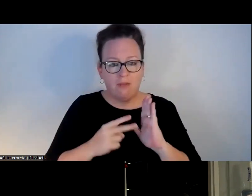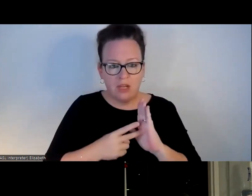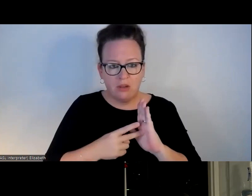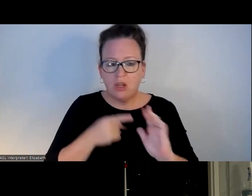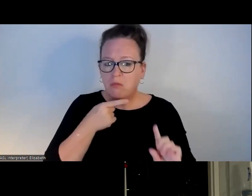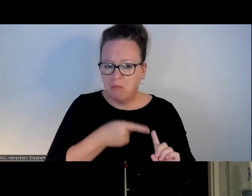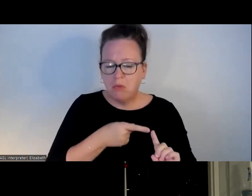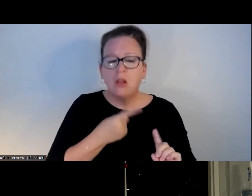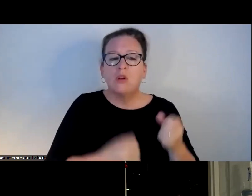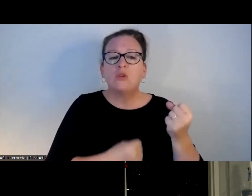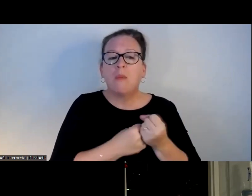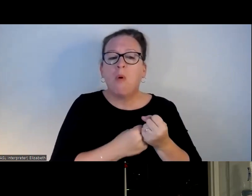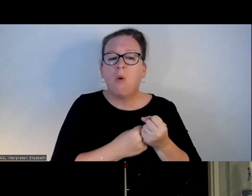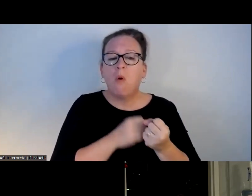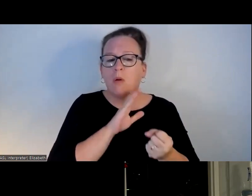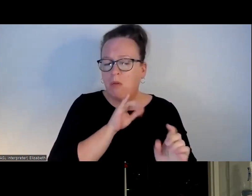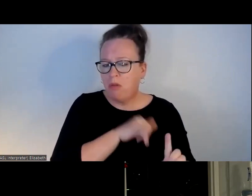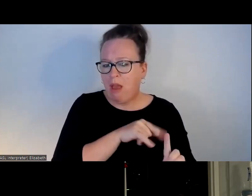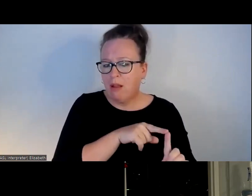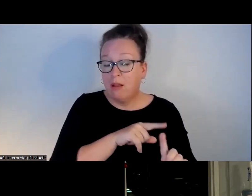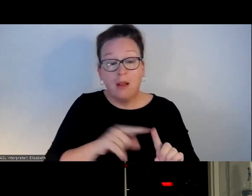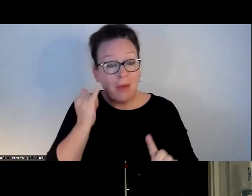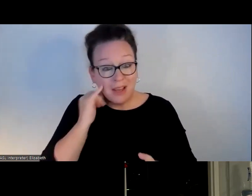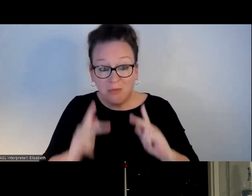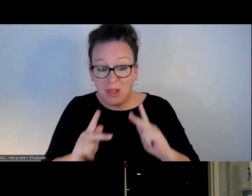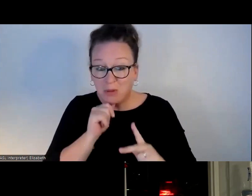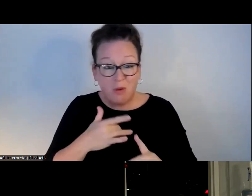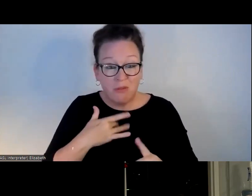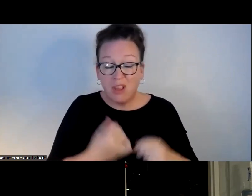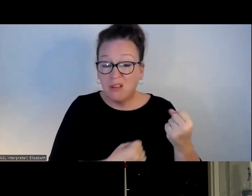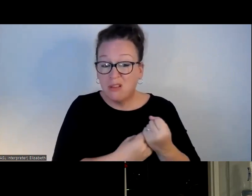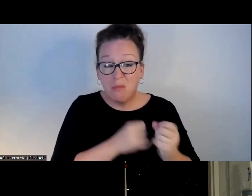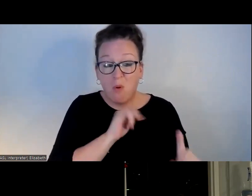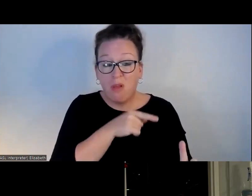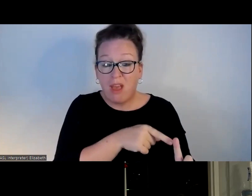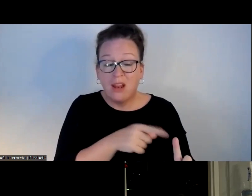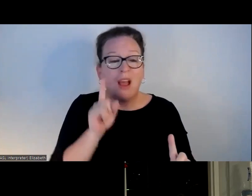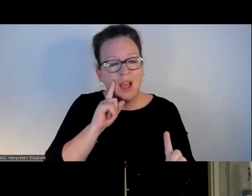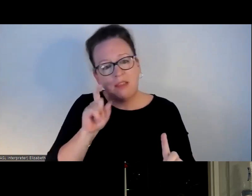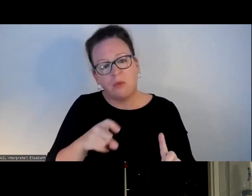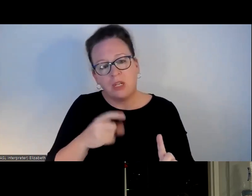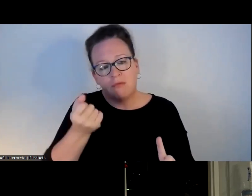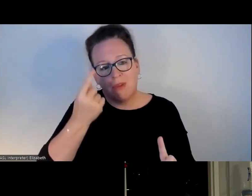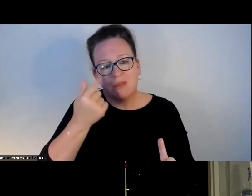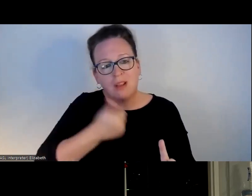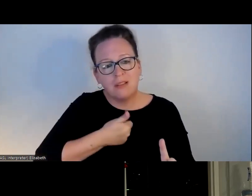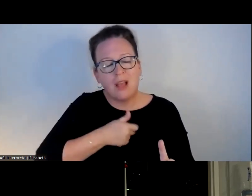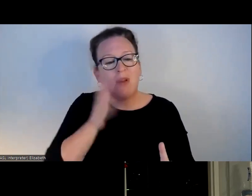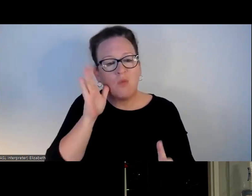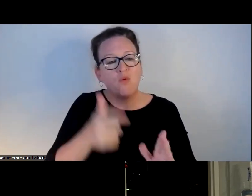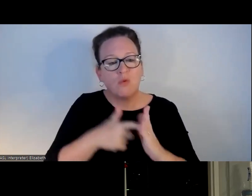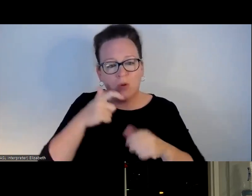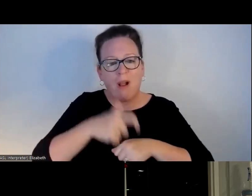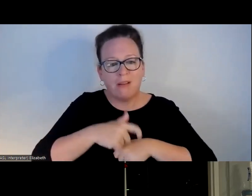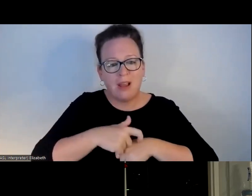in. But if folks are not comfortable with that, then I think we need to properly recognize it's going to take a little bit of time to do it properly, to